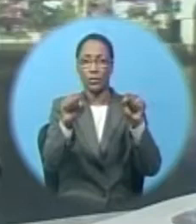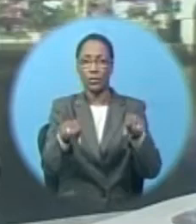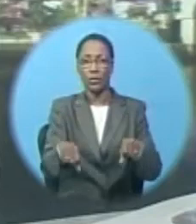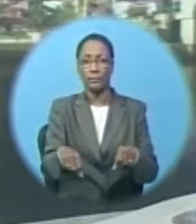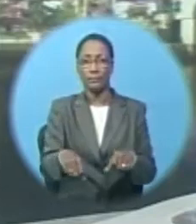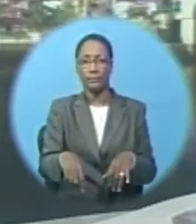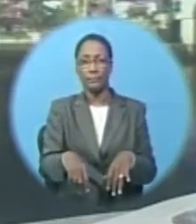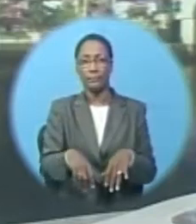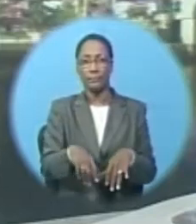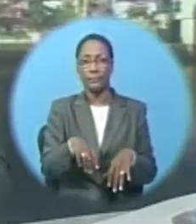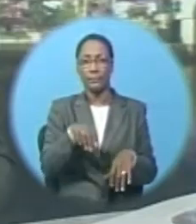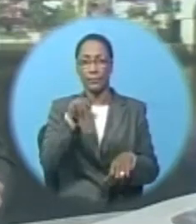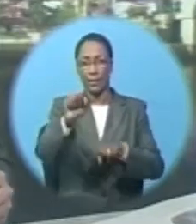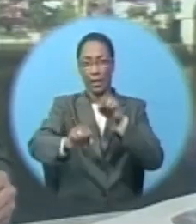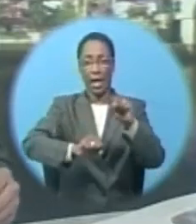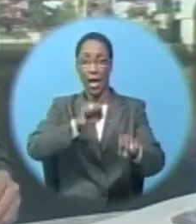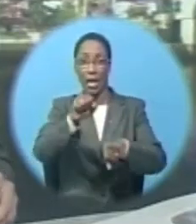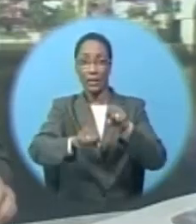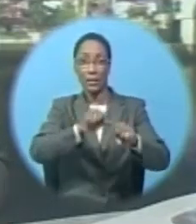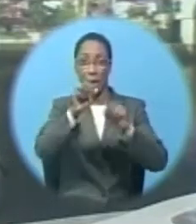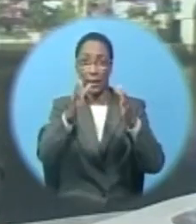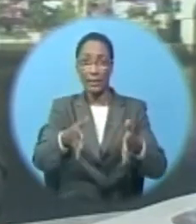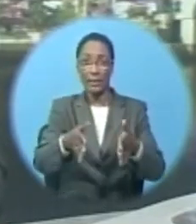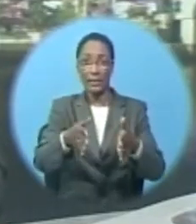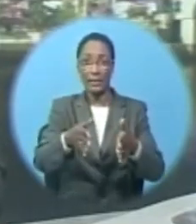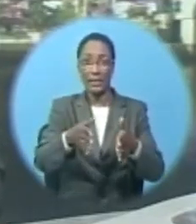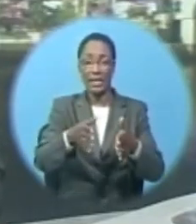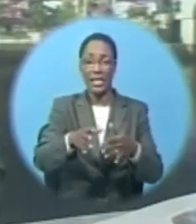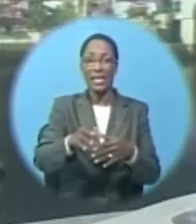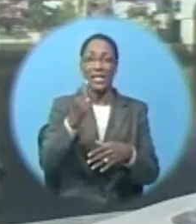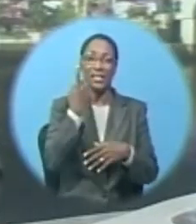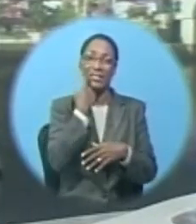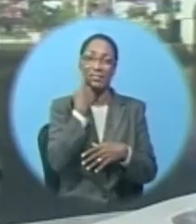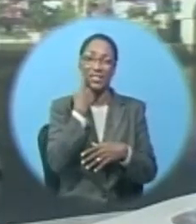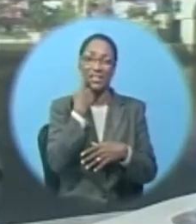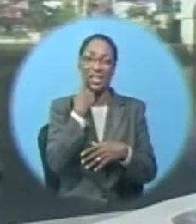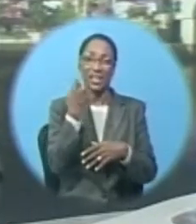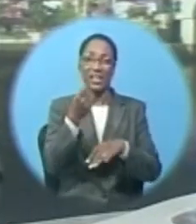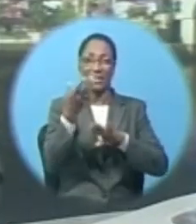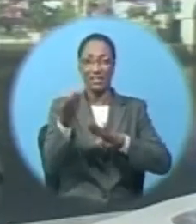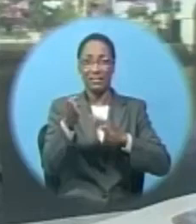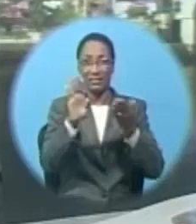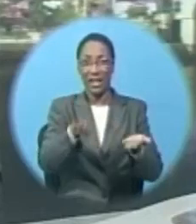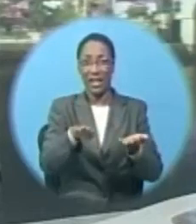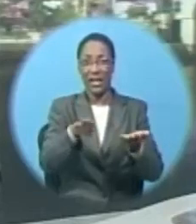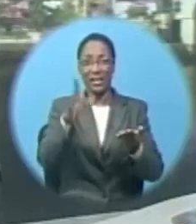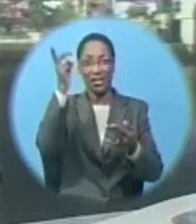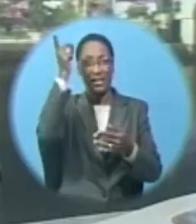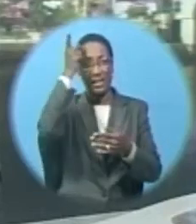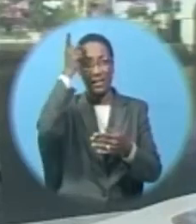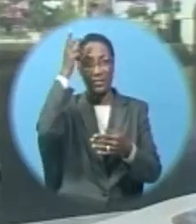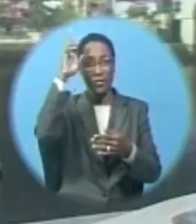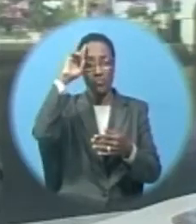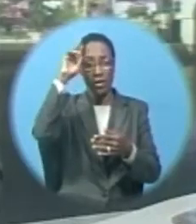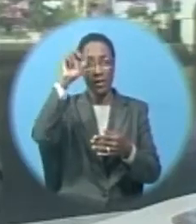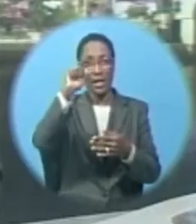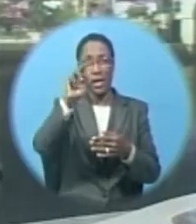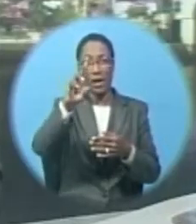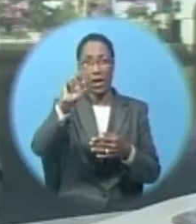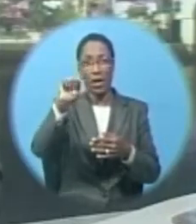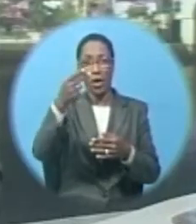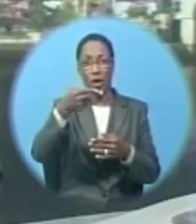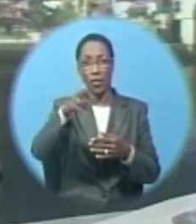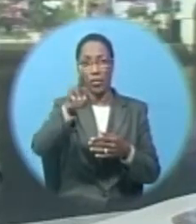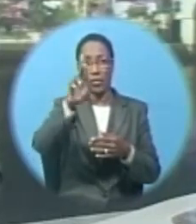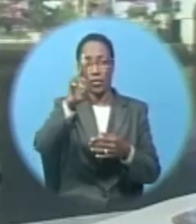And a cyclist is the island's latest road fatality. 49-year-old David Ronnie Arthur of Stadium Road, Bush Hall, St. Michael, died from